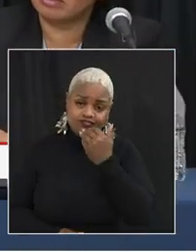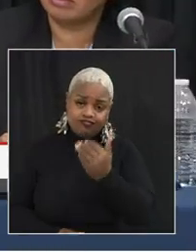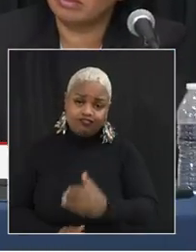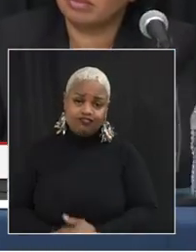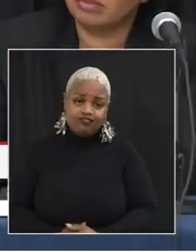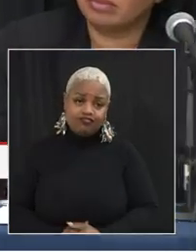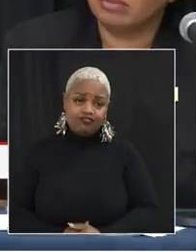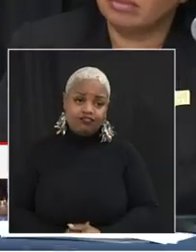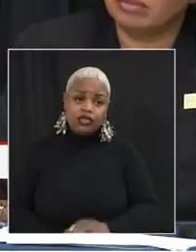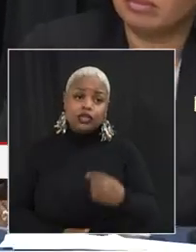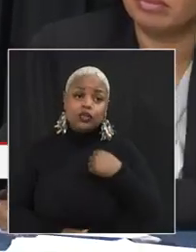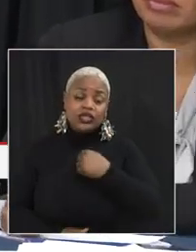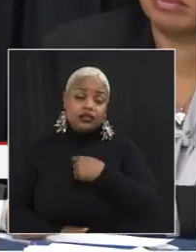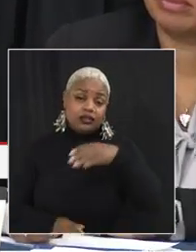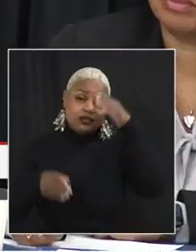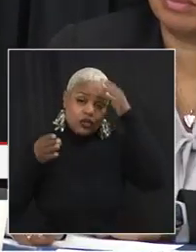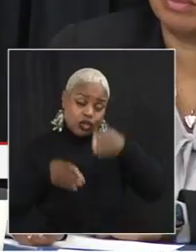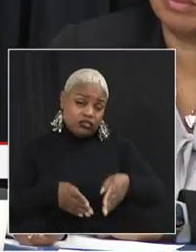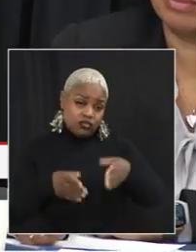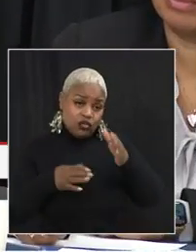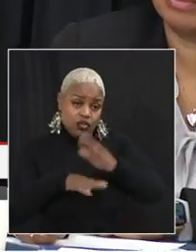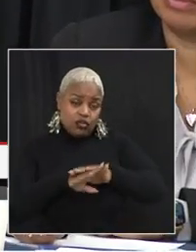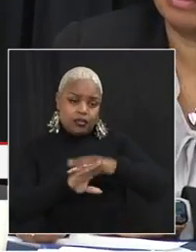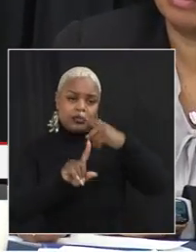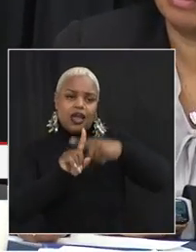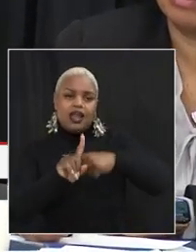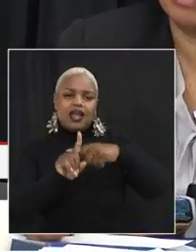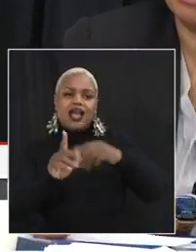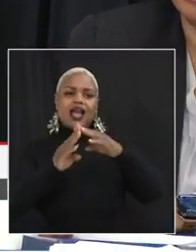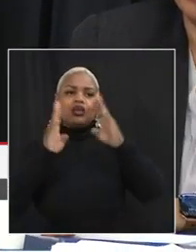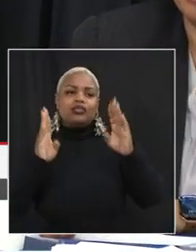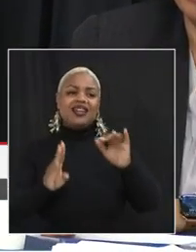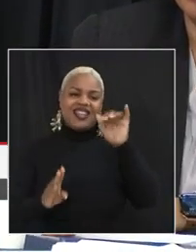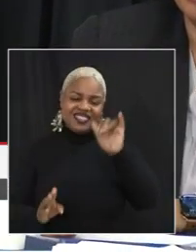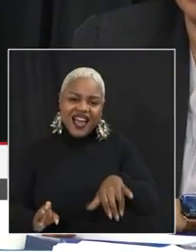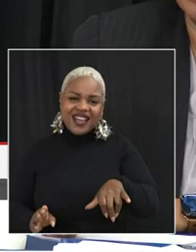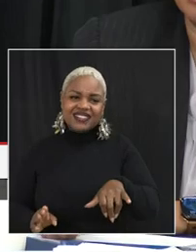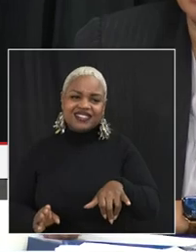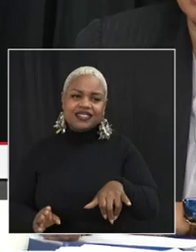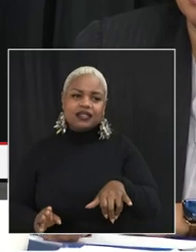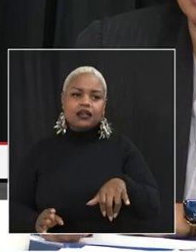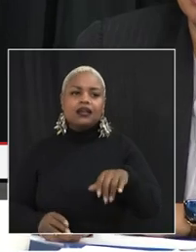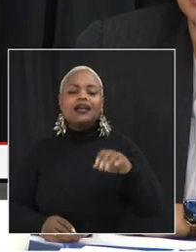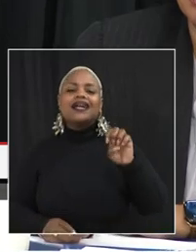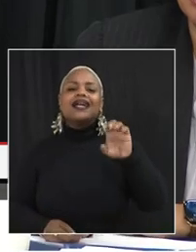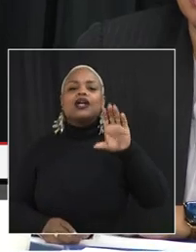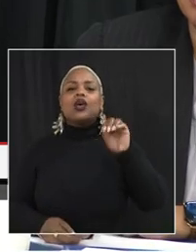the rental housing ecosystem, especially the affordable